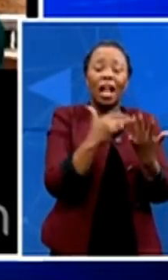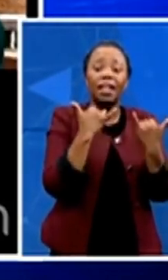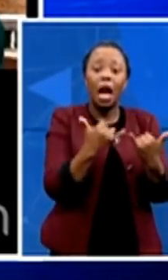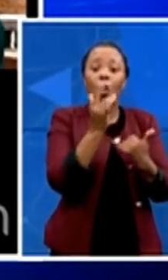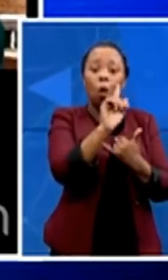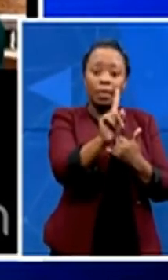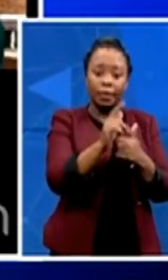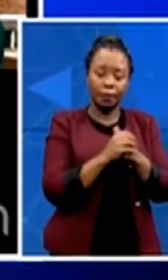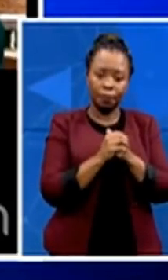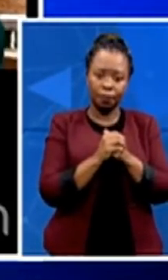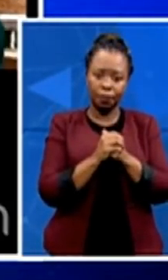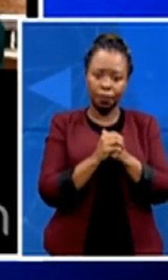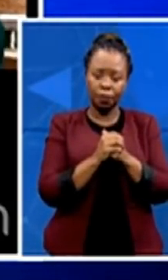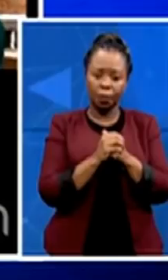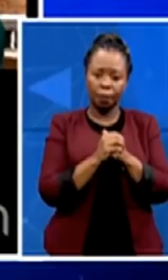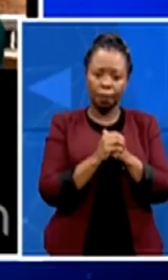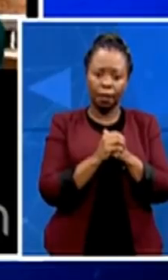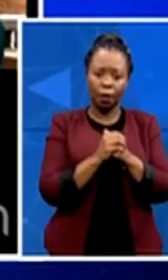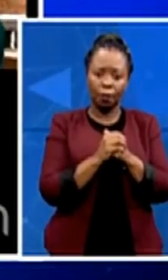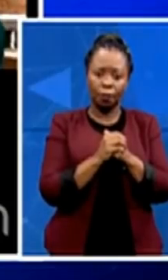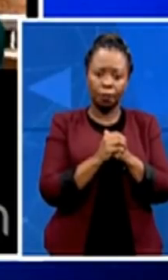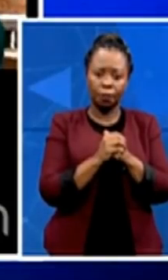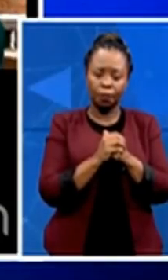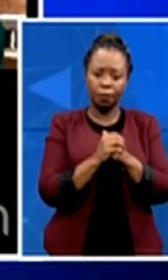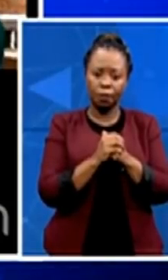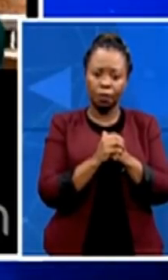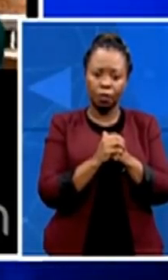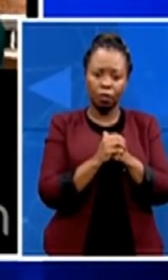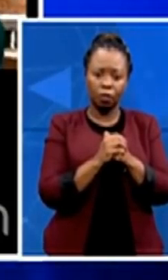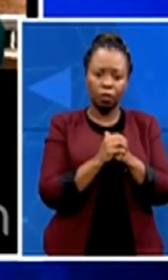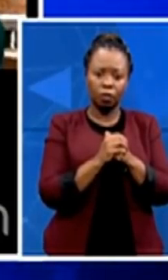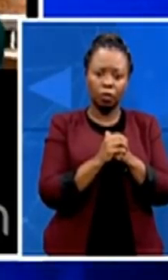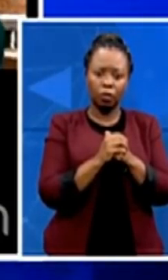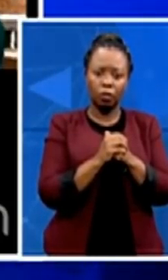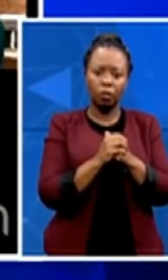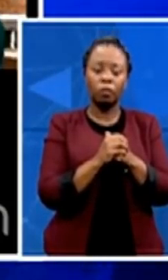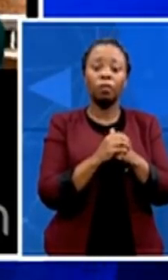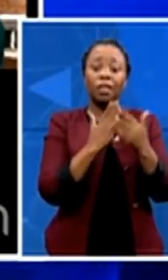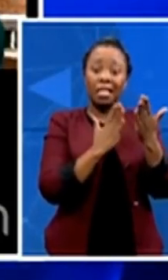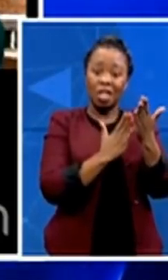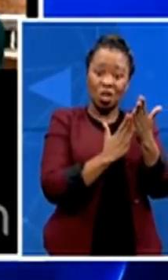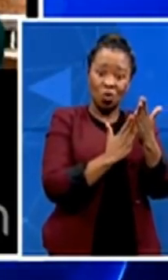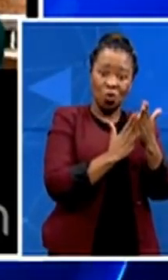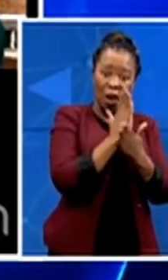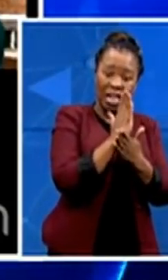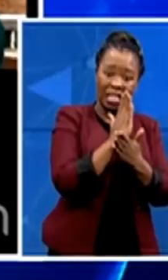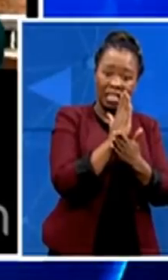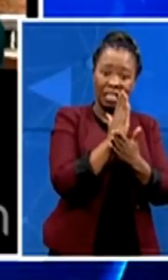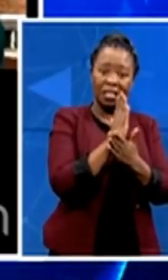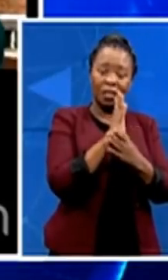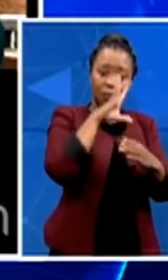not the rights that we invoke have been limited, yes or no.